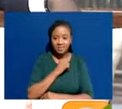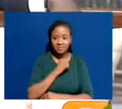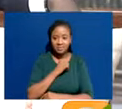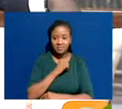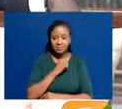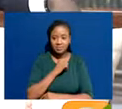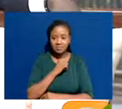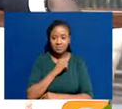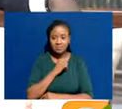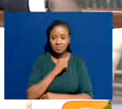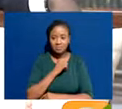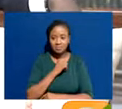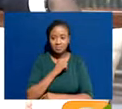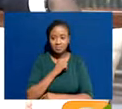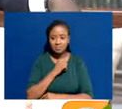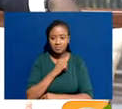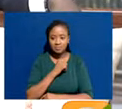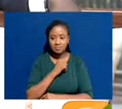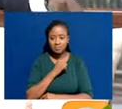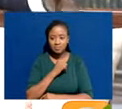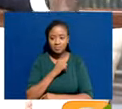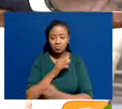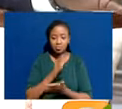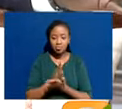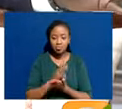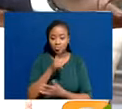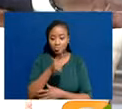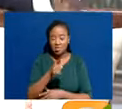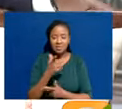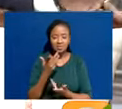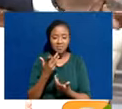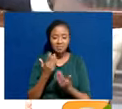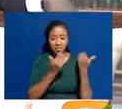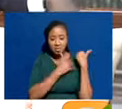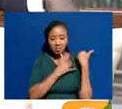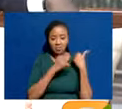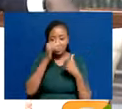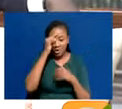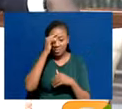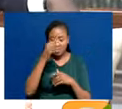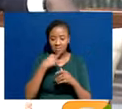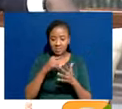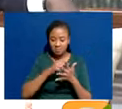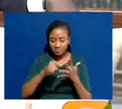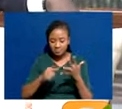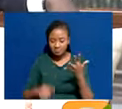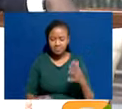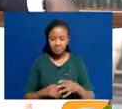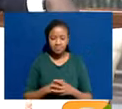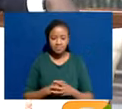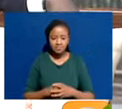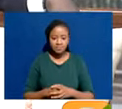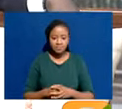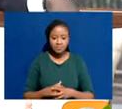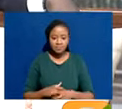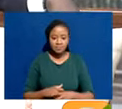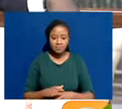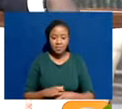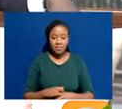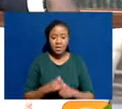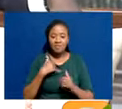this. That's irresponsible of government to say, I don't like this story, I won't pay them. People have represented us in court. We have a lot of land matters in court.